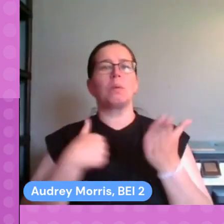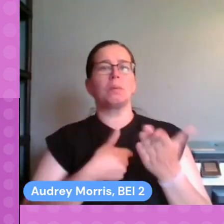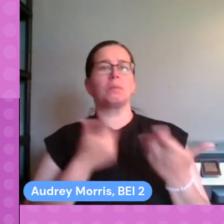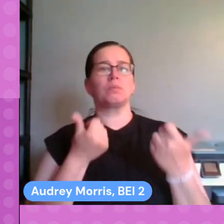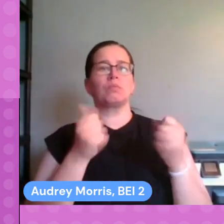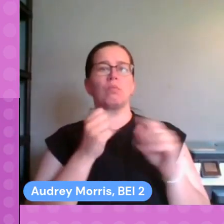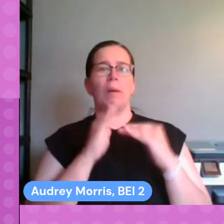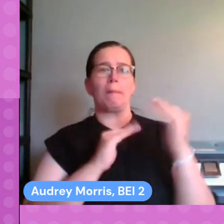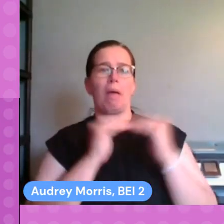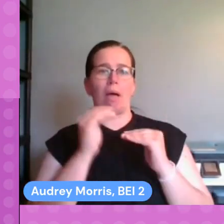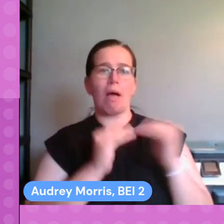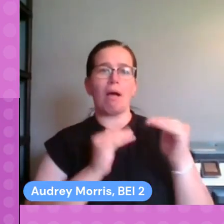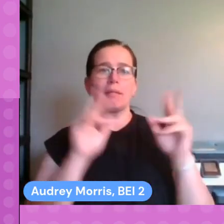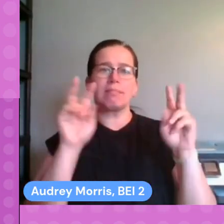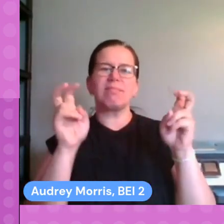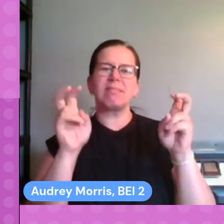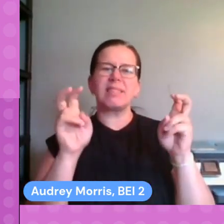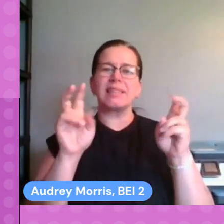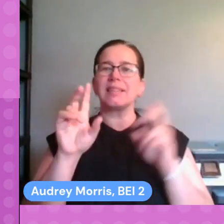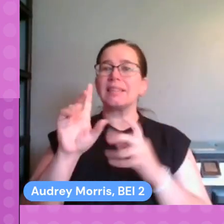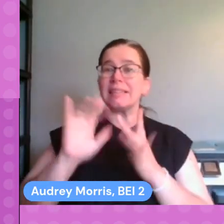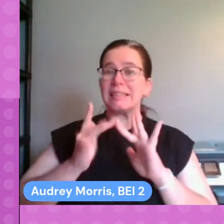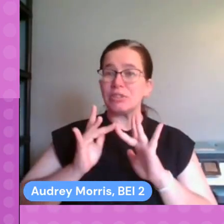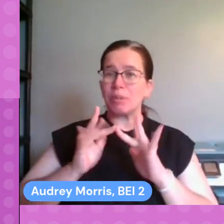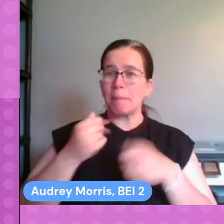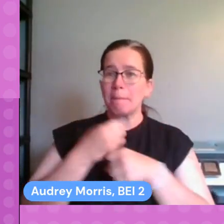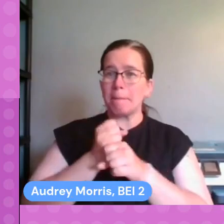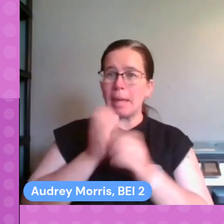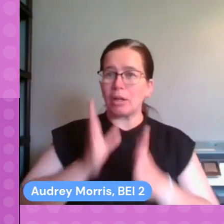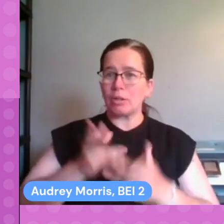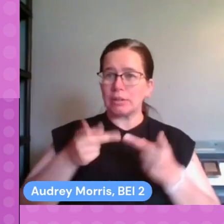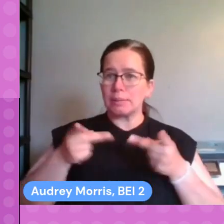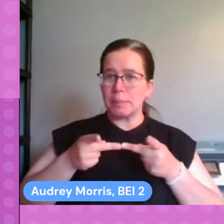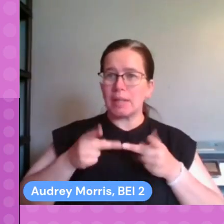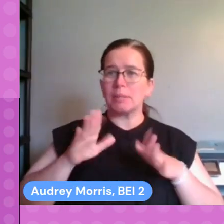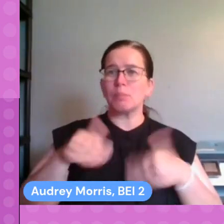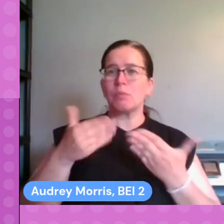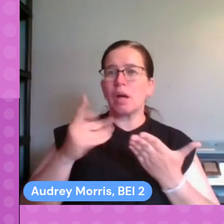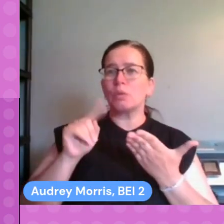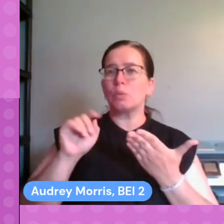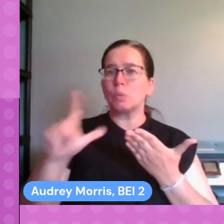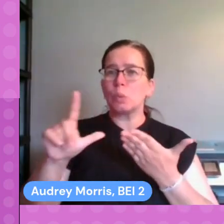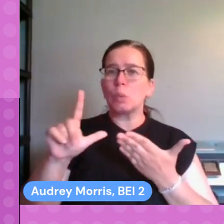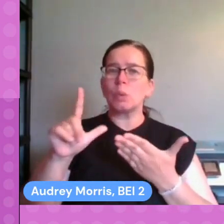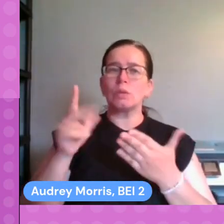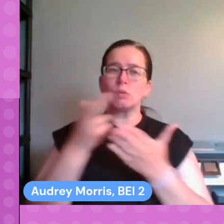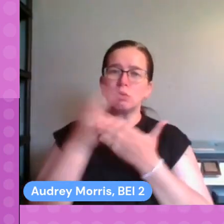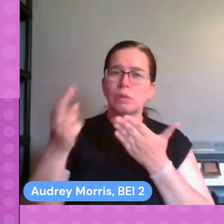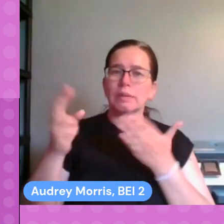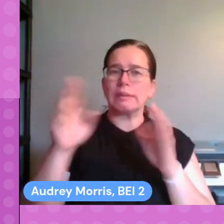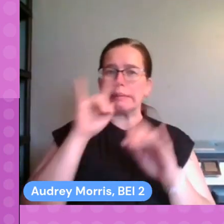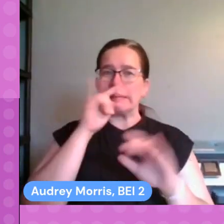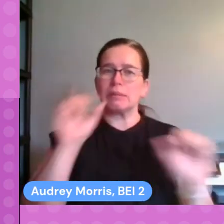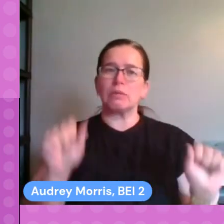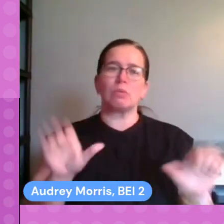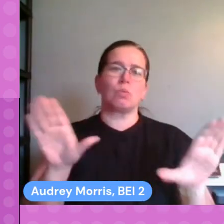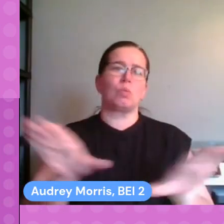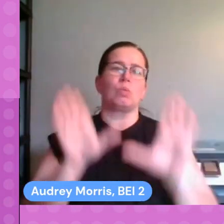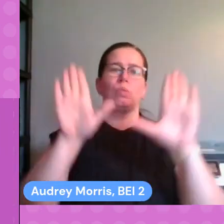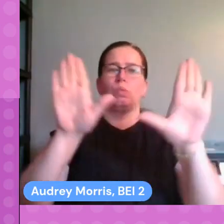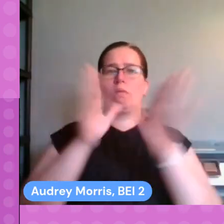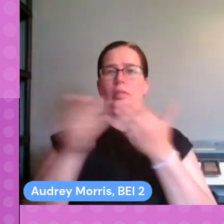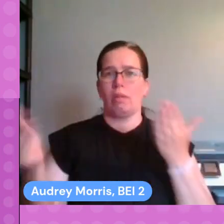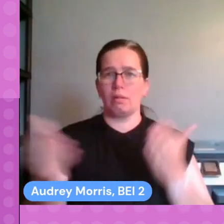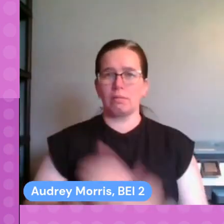is like a digital makerspace. We're trying to provide the tools and the resources so kids can do these incredible things.